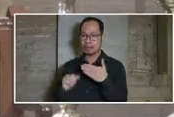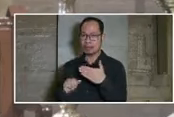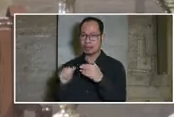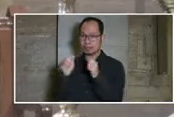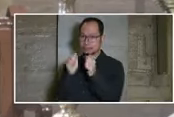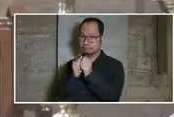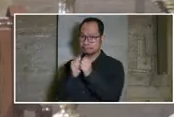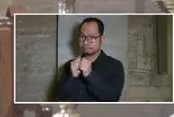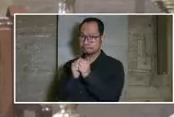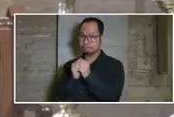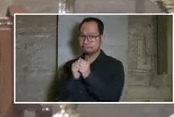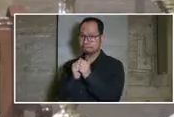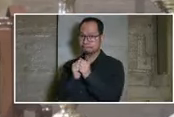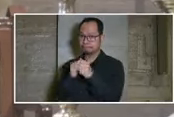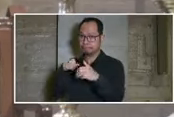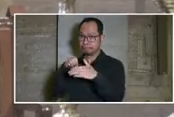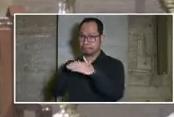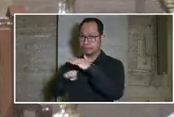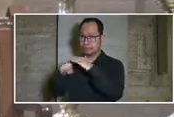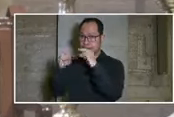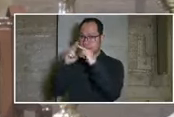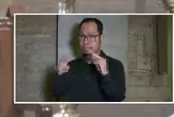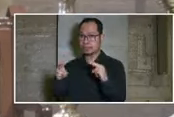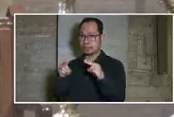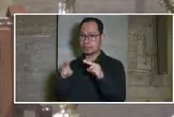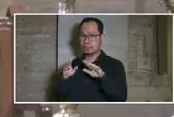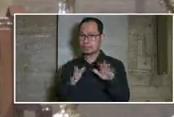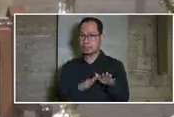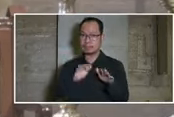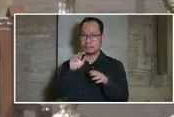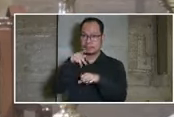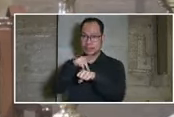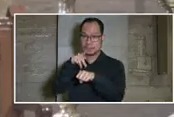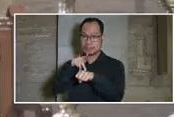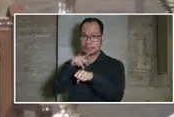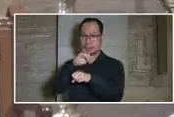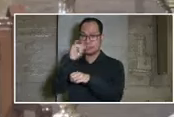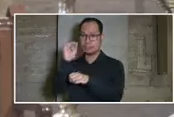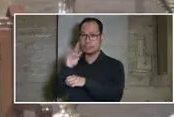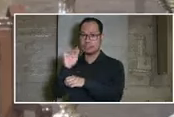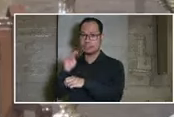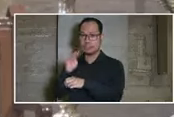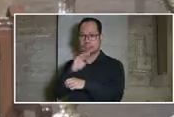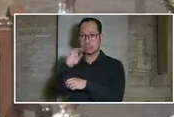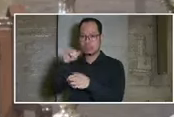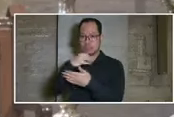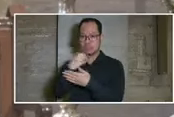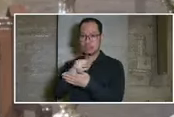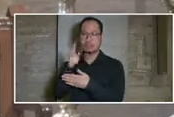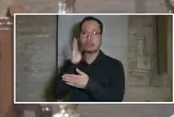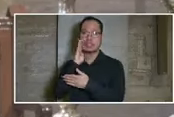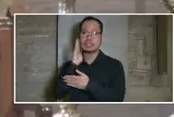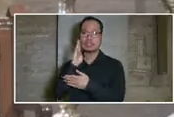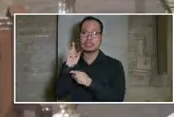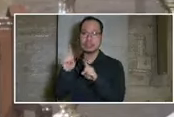him inside except Peter, James, and John, the brother of